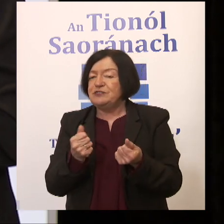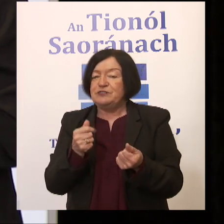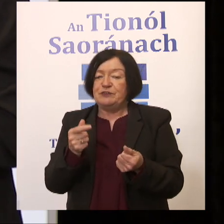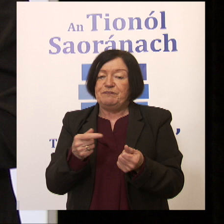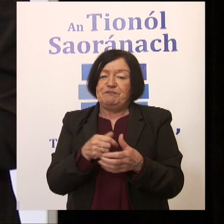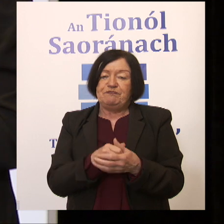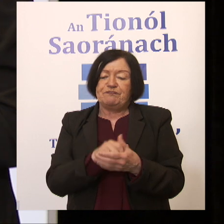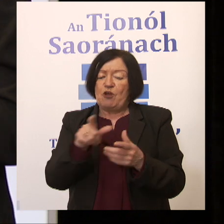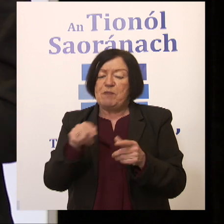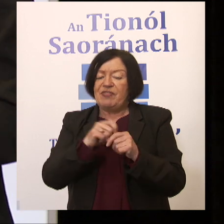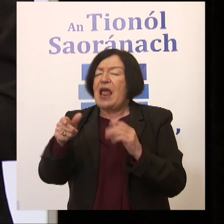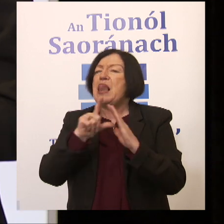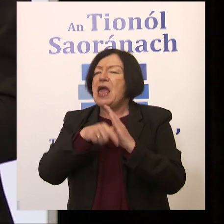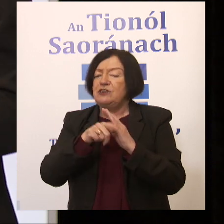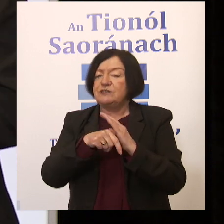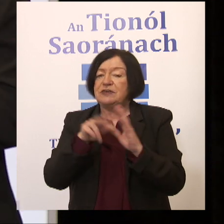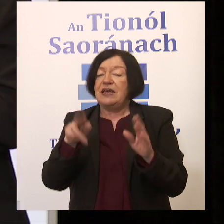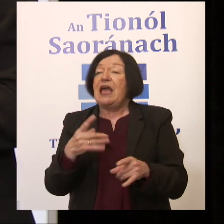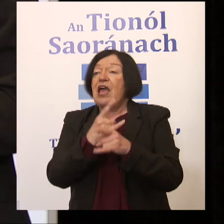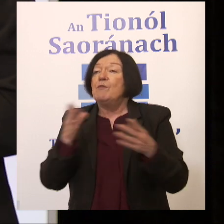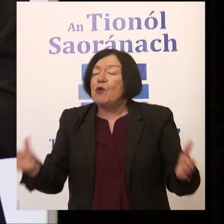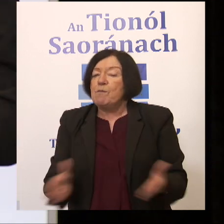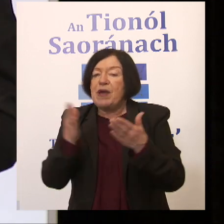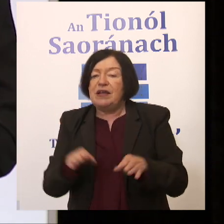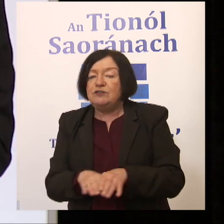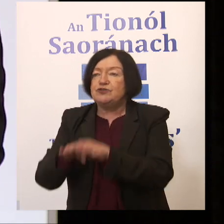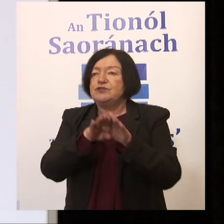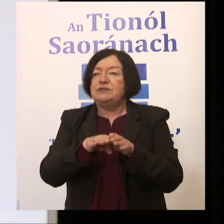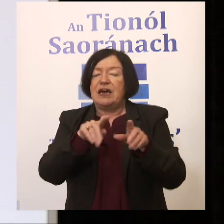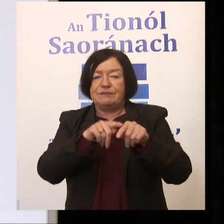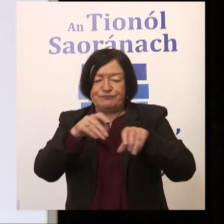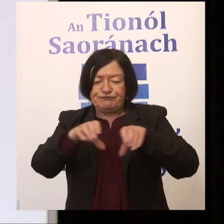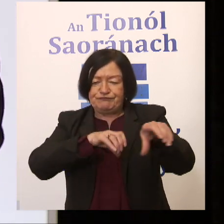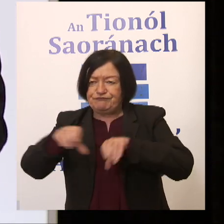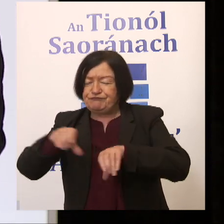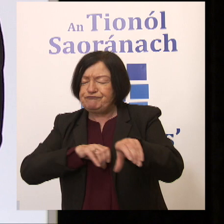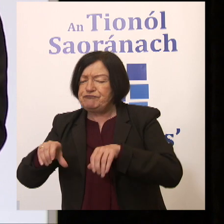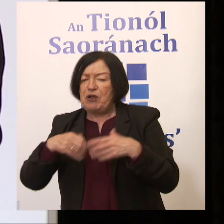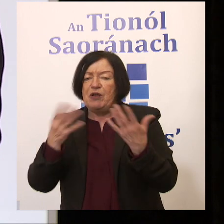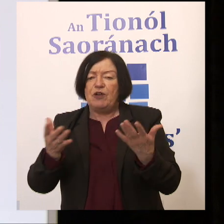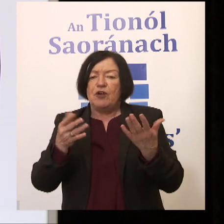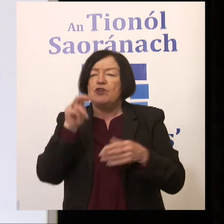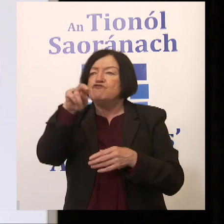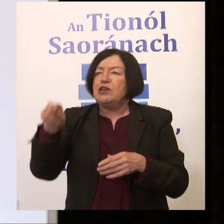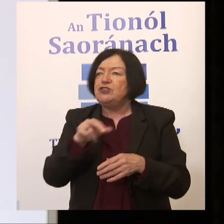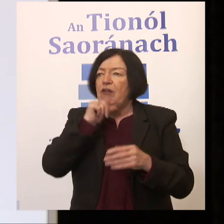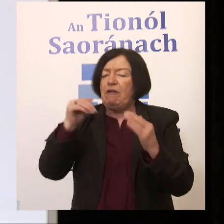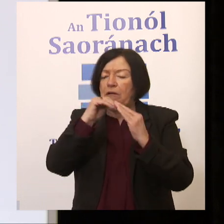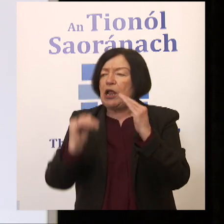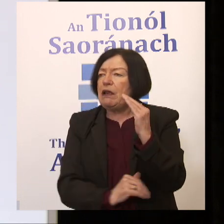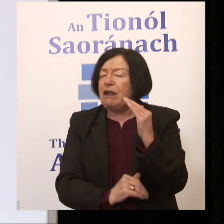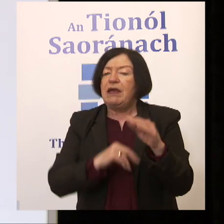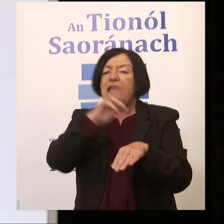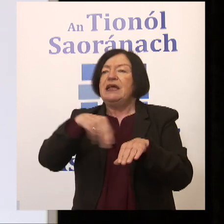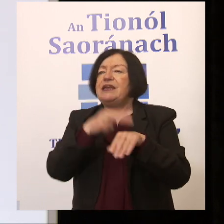just a second. Can help promote equity and redistribution, so it can address maybe regional inequalities. So